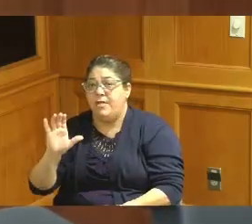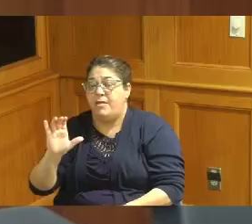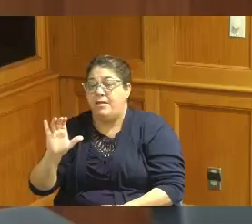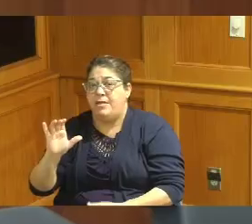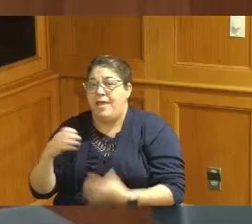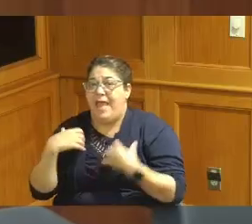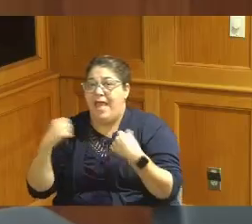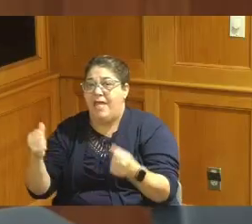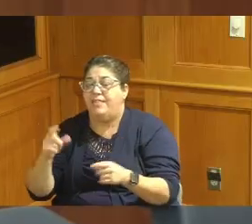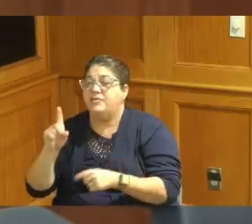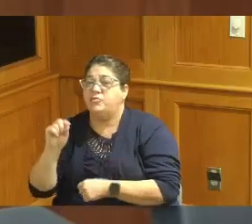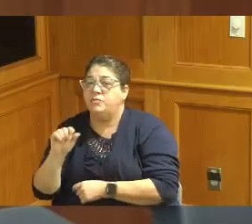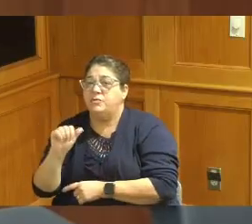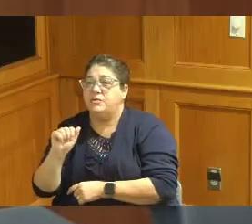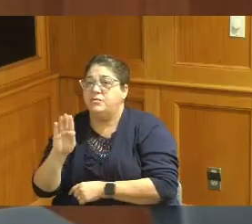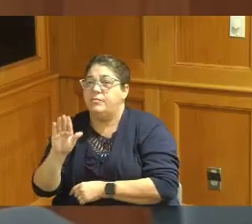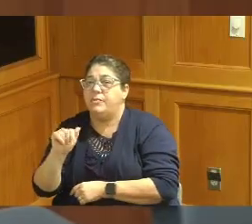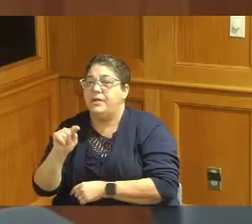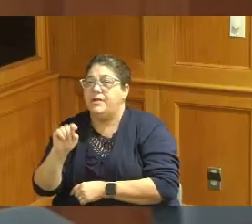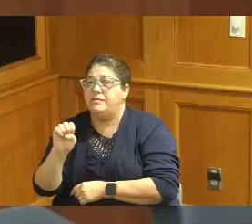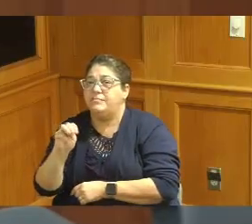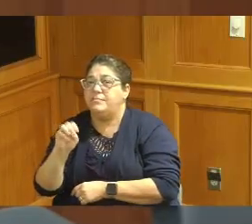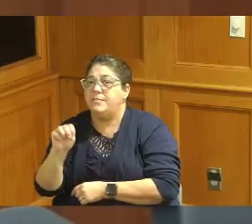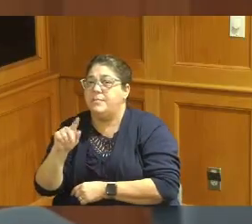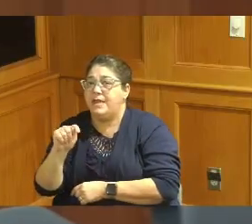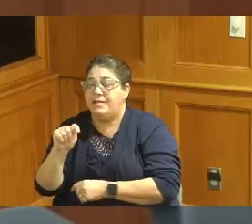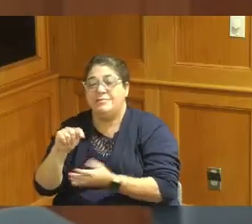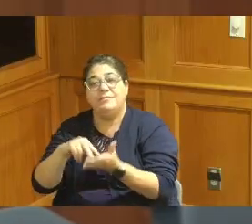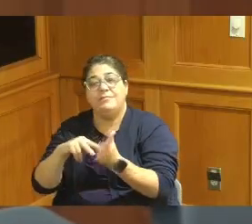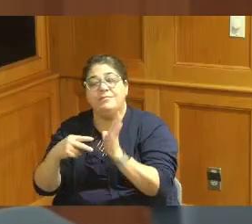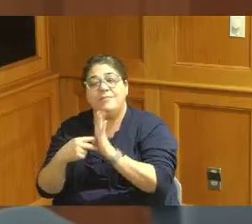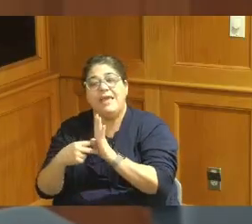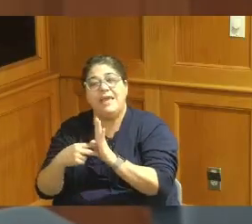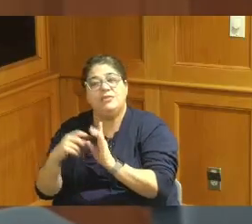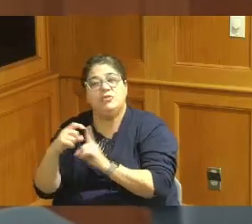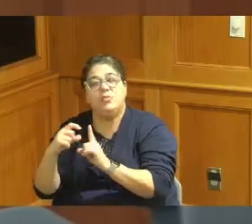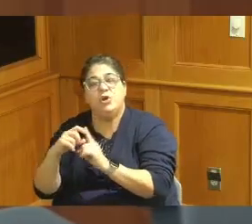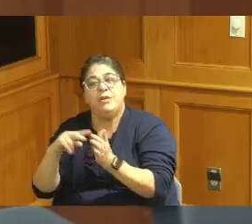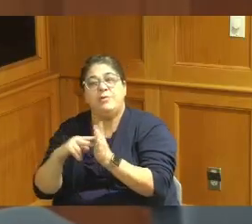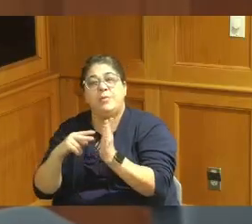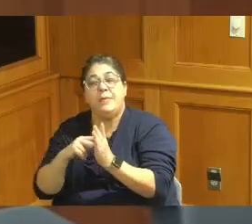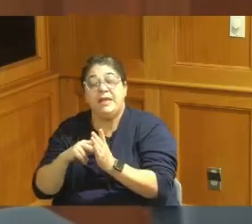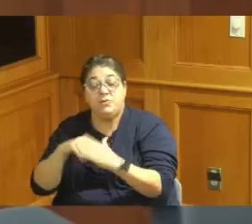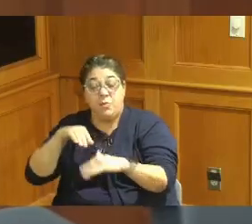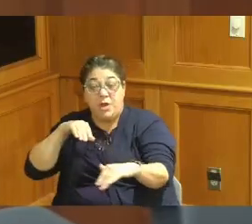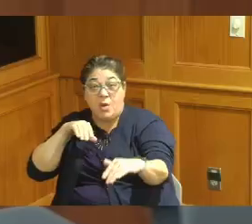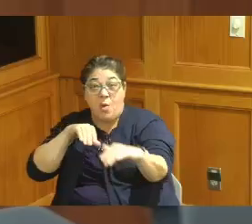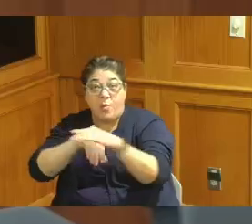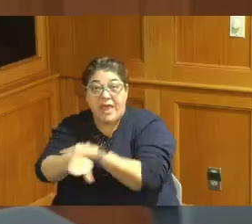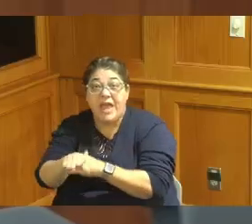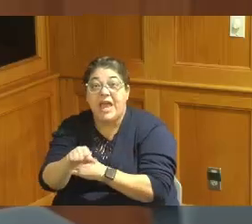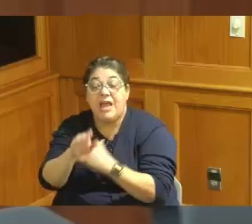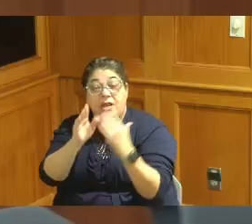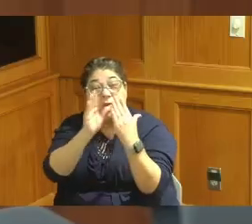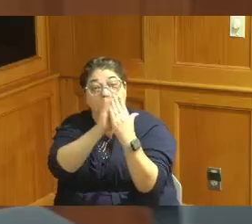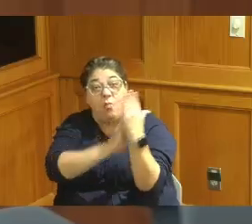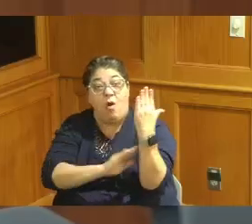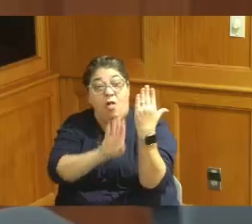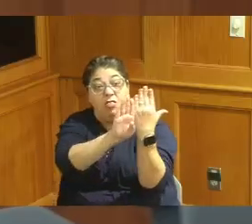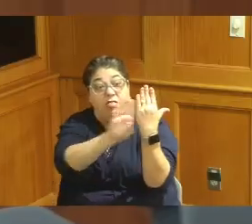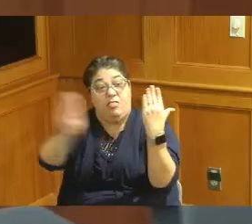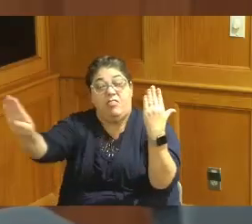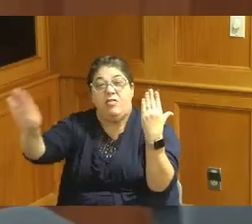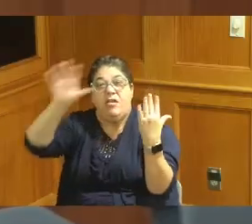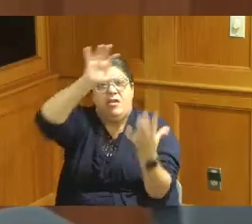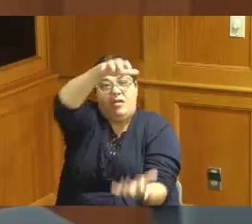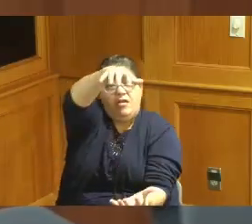is abatement, right? Where they completely remove, right, the lead hazard. And here the blessing of this